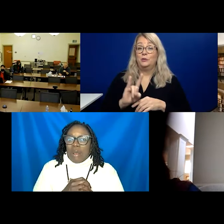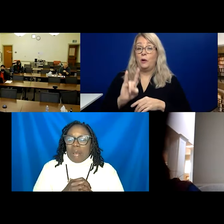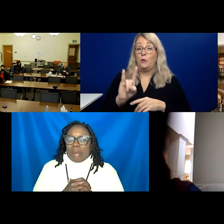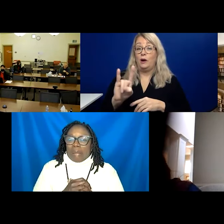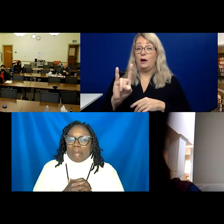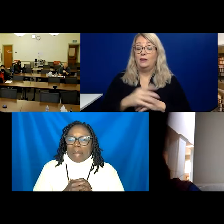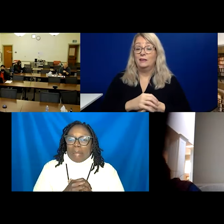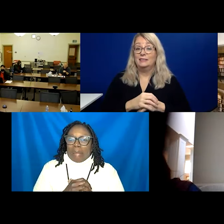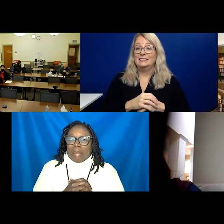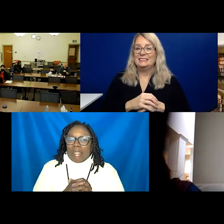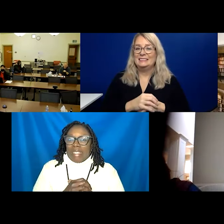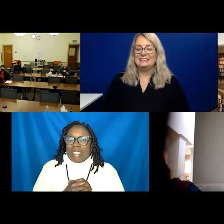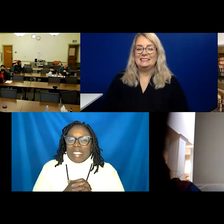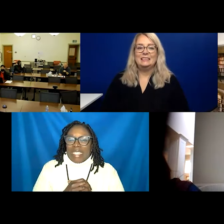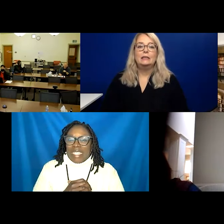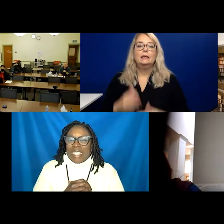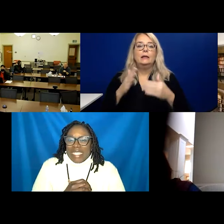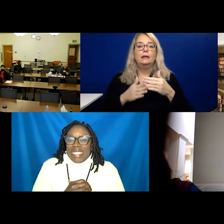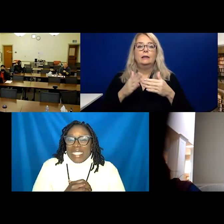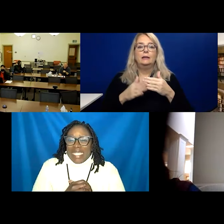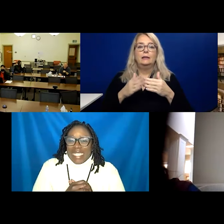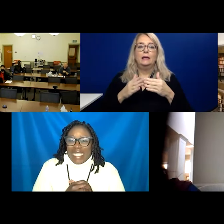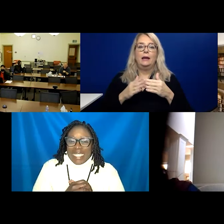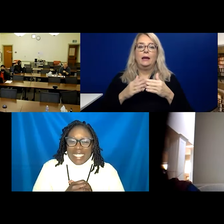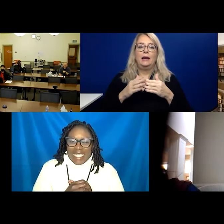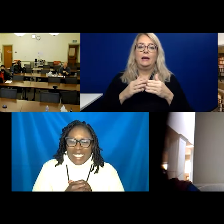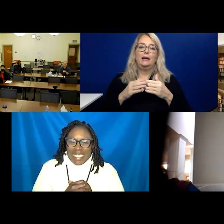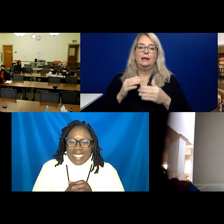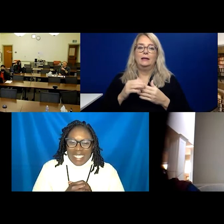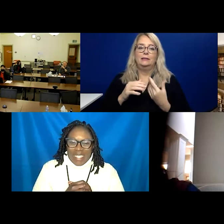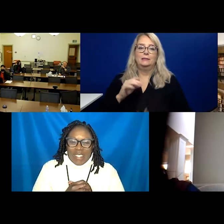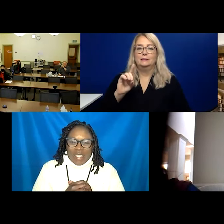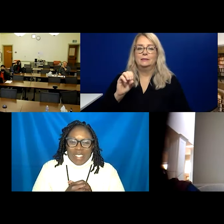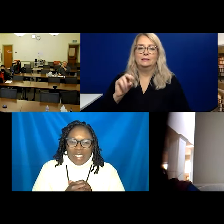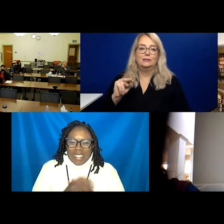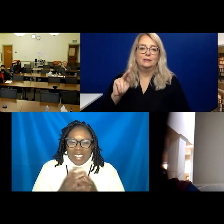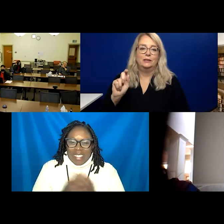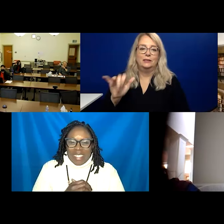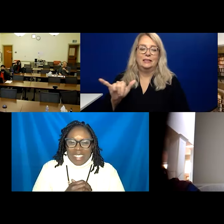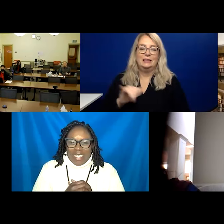do belong to somebody. And at the end there were some donkeys, but we'll give it to you.